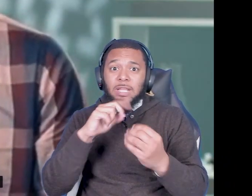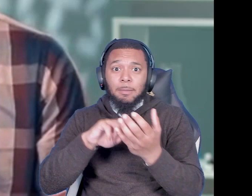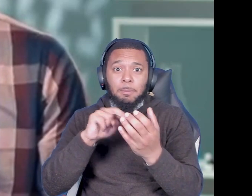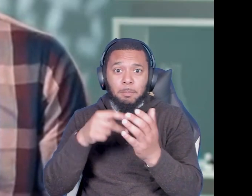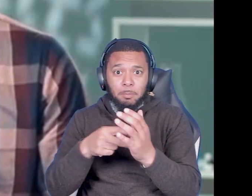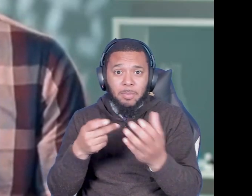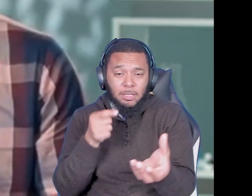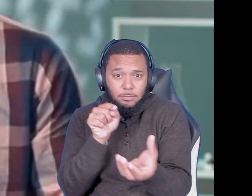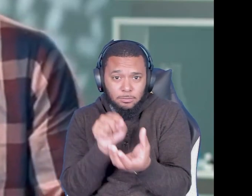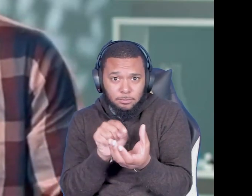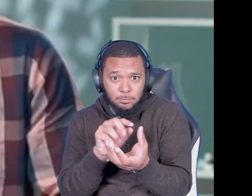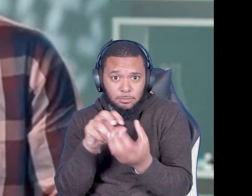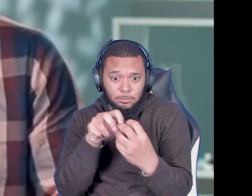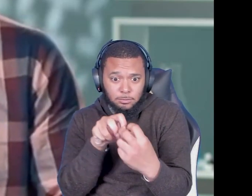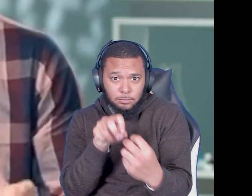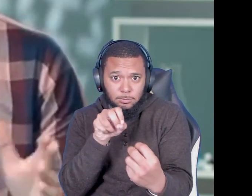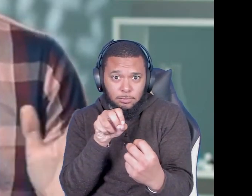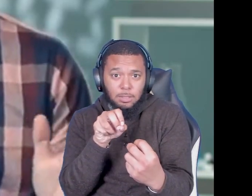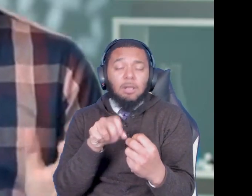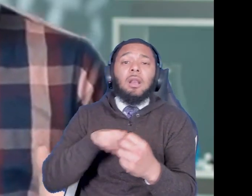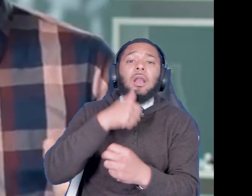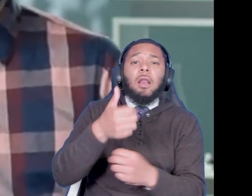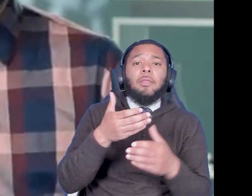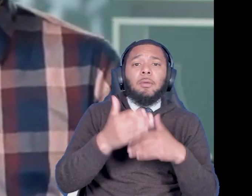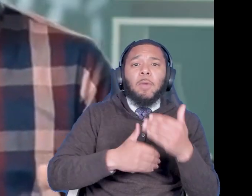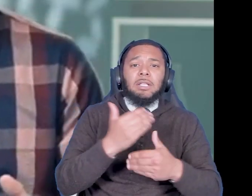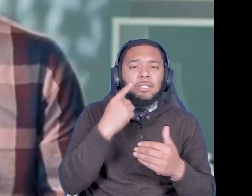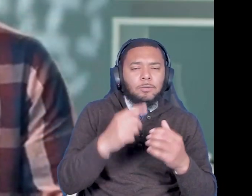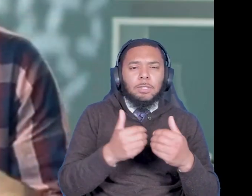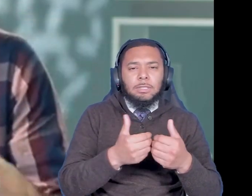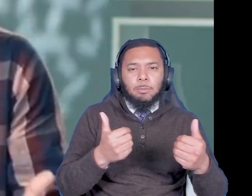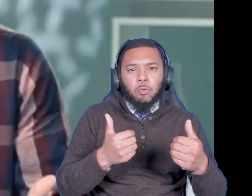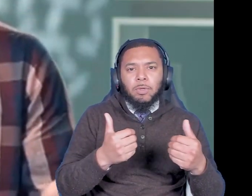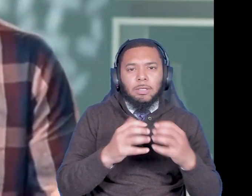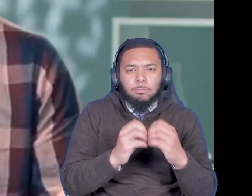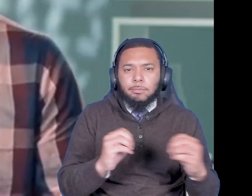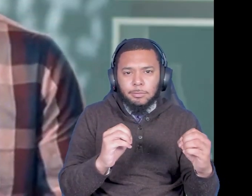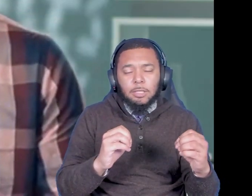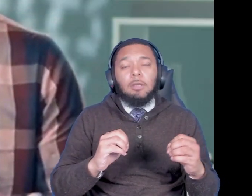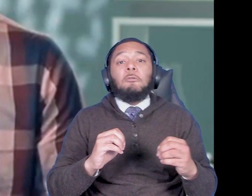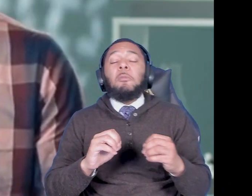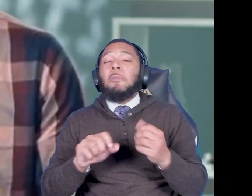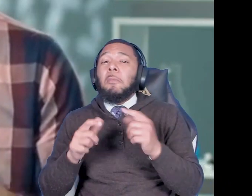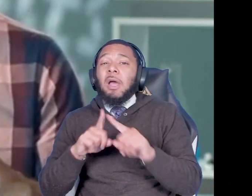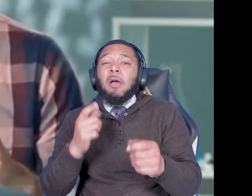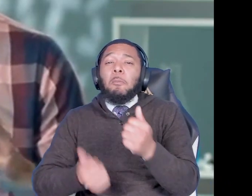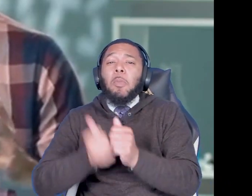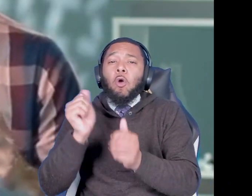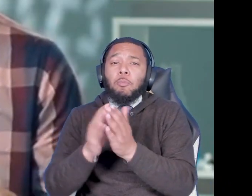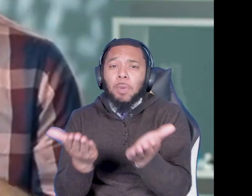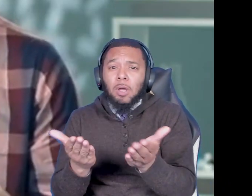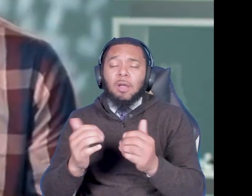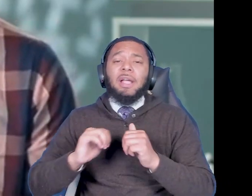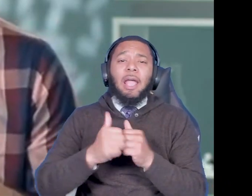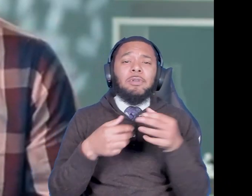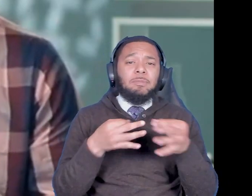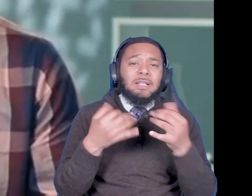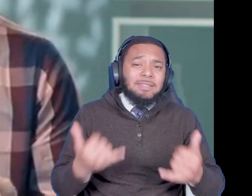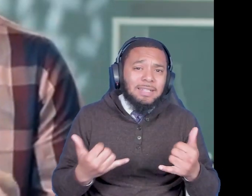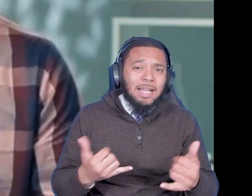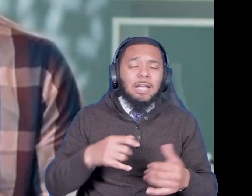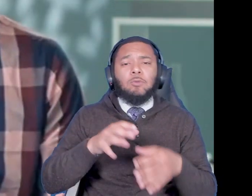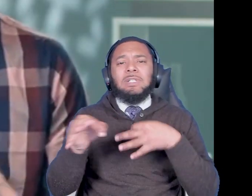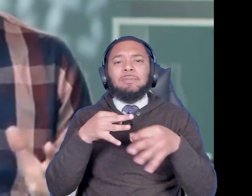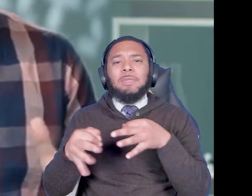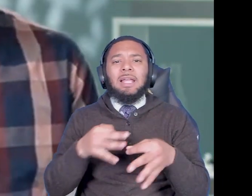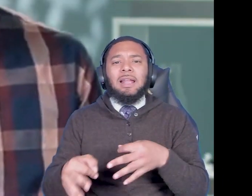followed by another process that separates those two cells. But like I said, in most textbooks, and the way we're going to be talking about it today, we're talking about the asexual